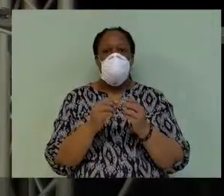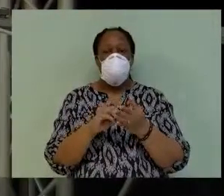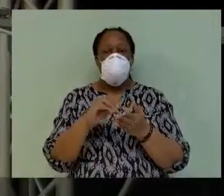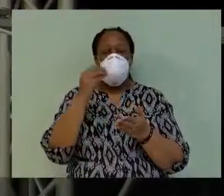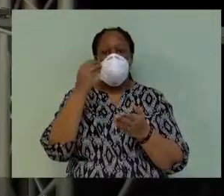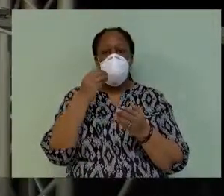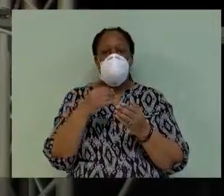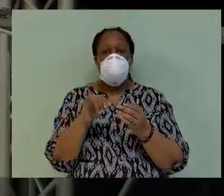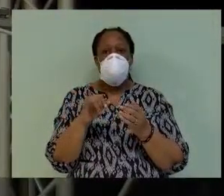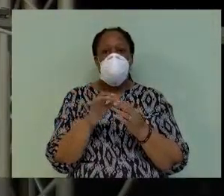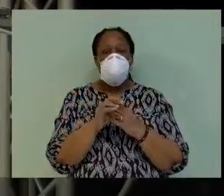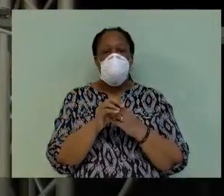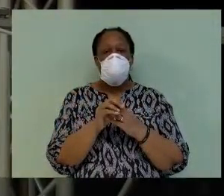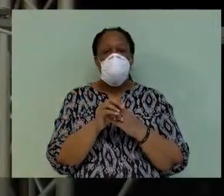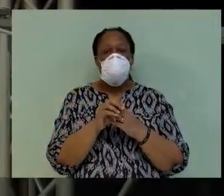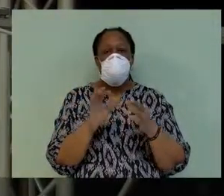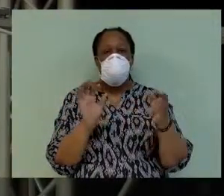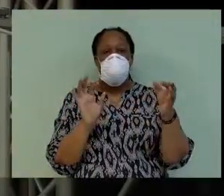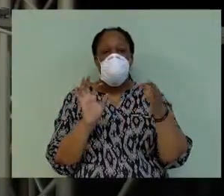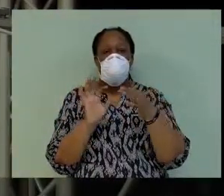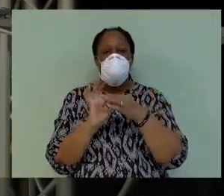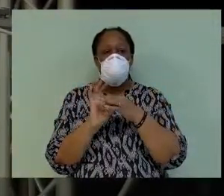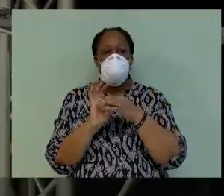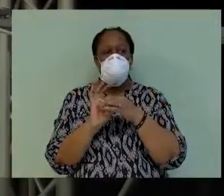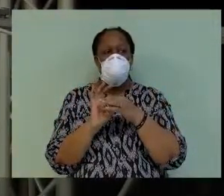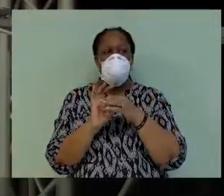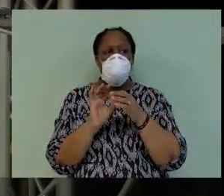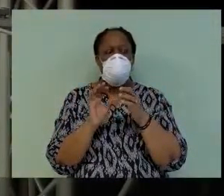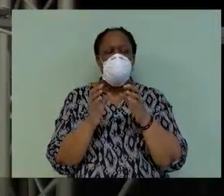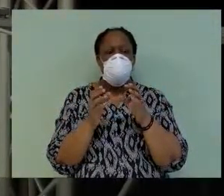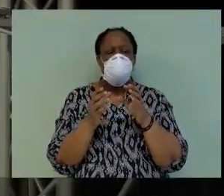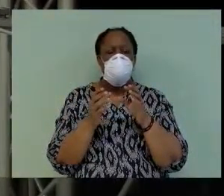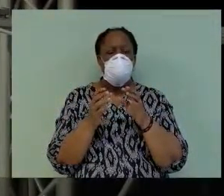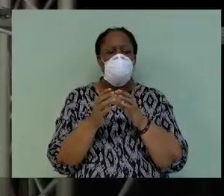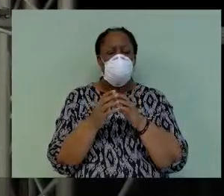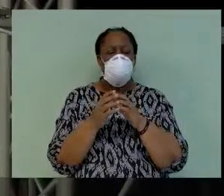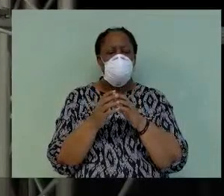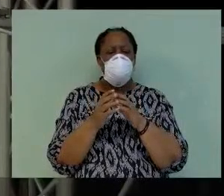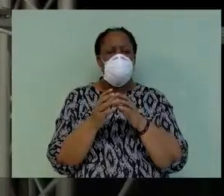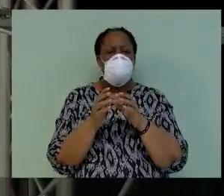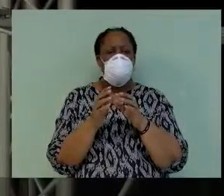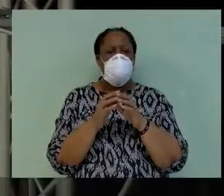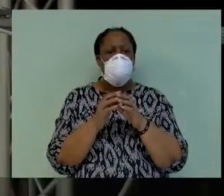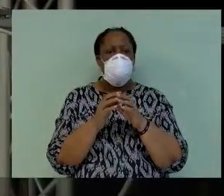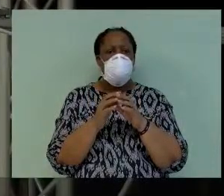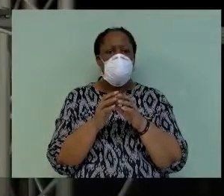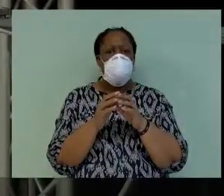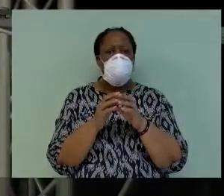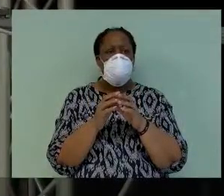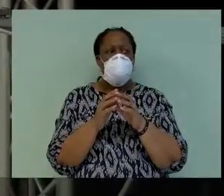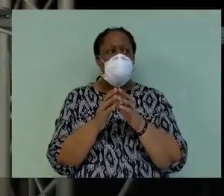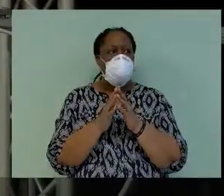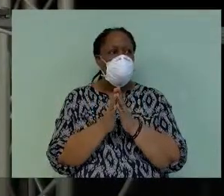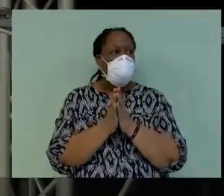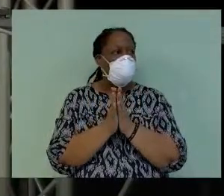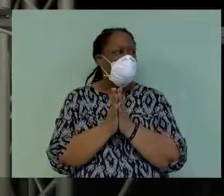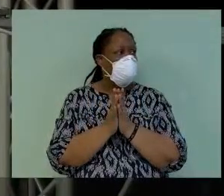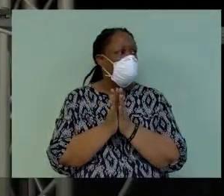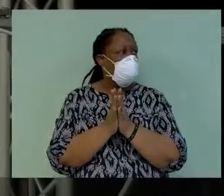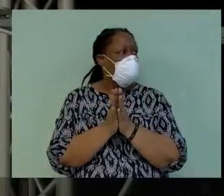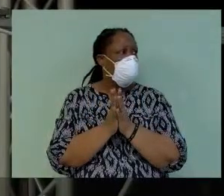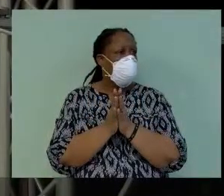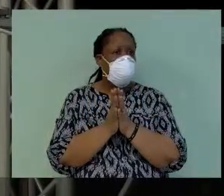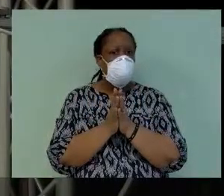has joined hands with Coursera and the recently announced Coursera Workforce